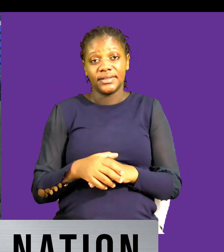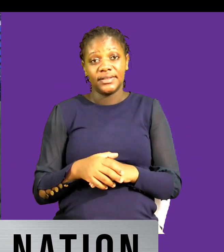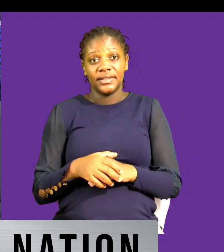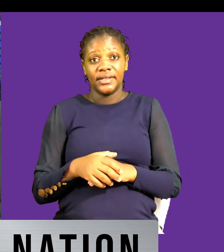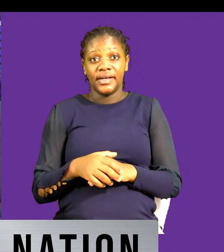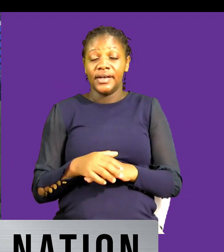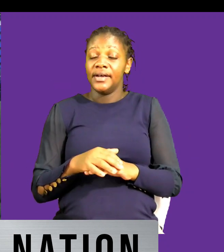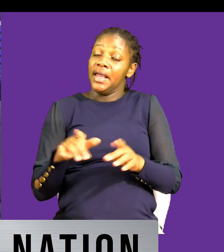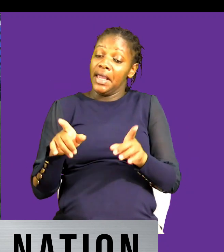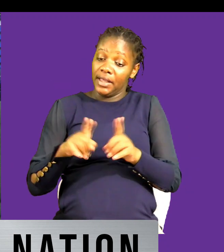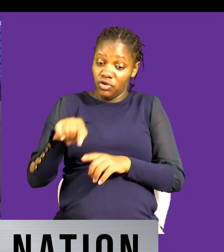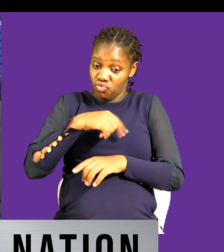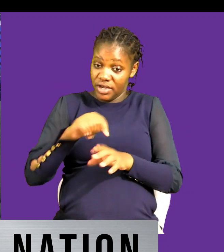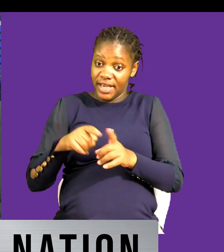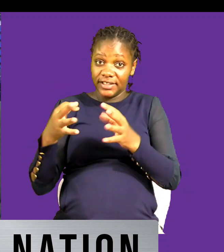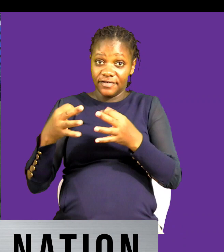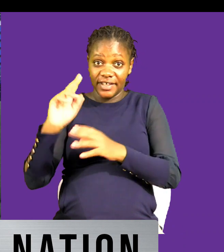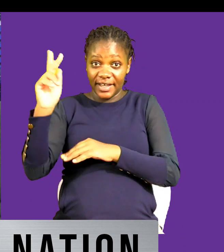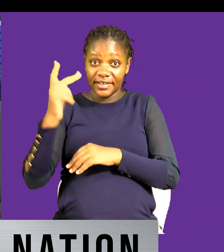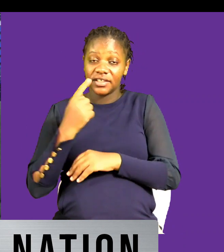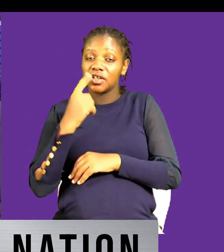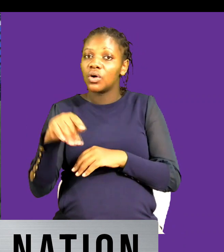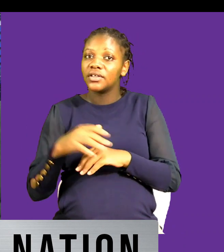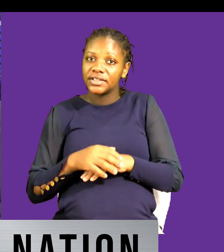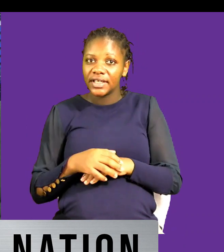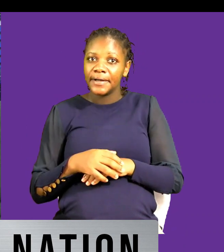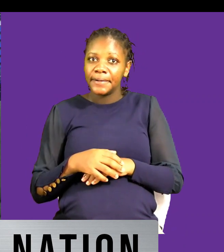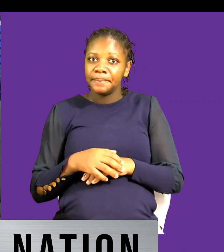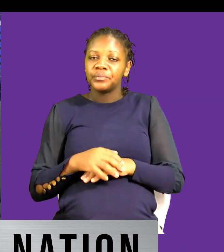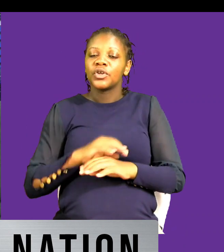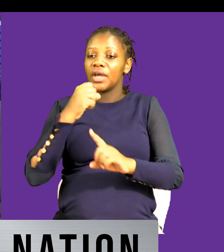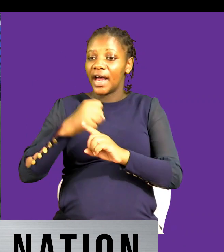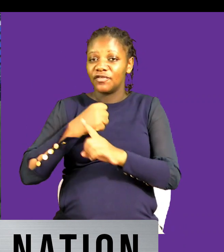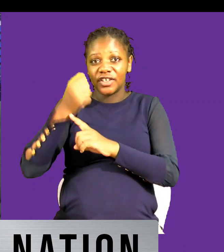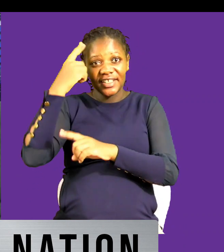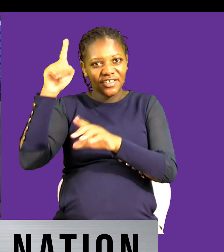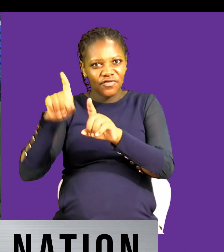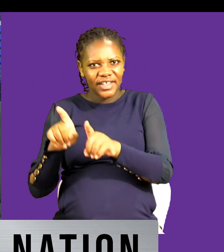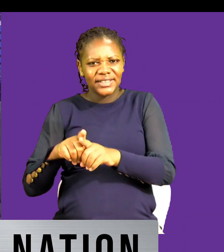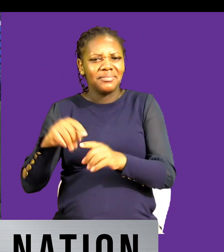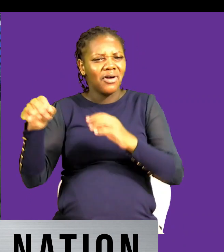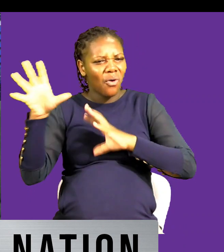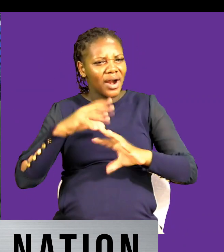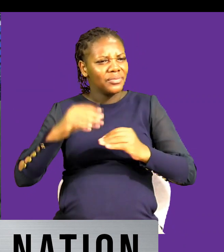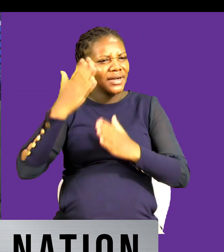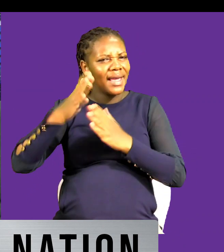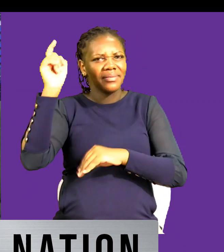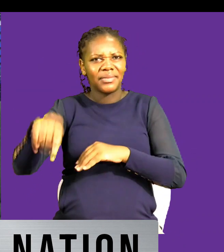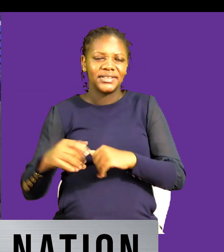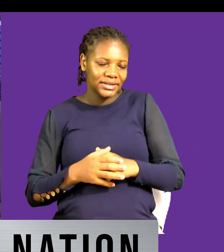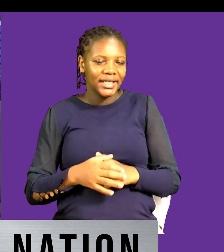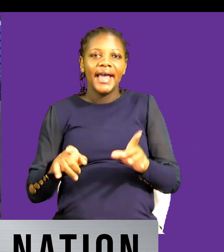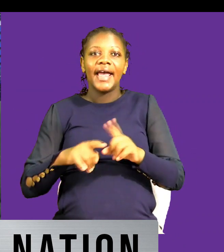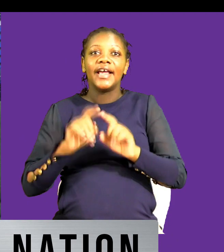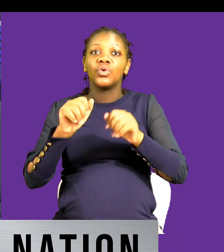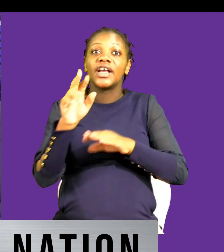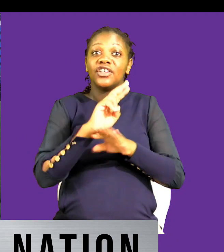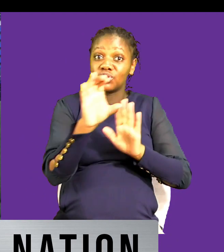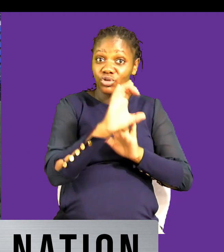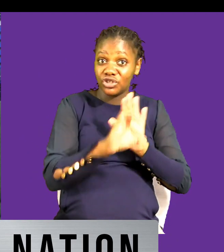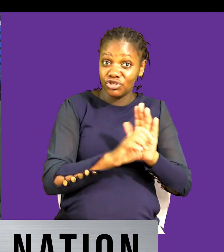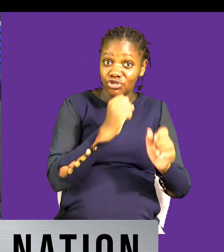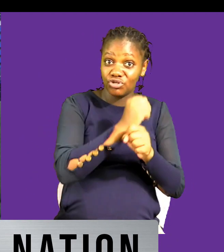We are saying that what we are pushing is also similar to those. It's only that ours can be done constitutionally. In other countries,